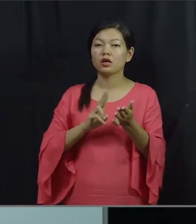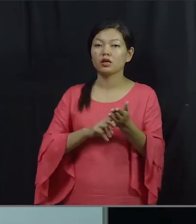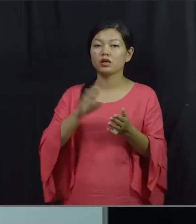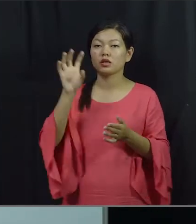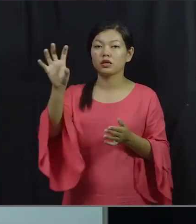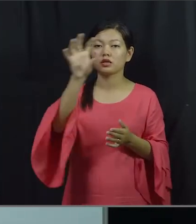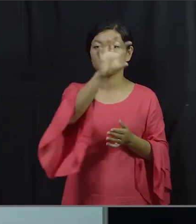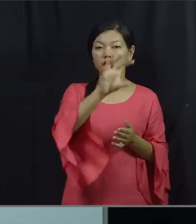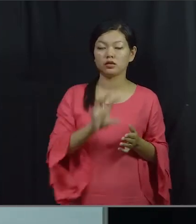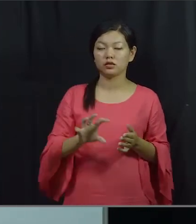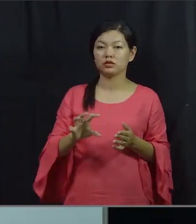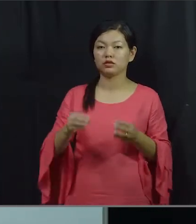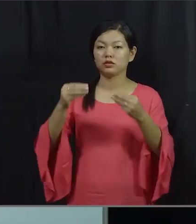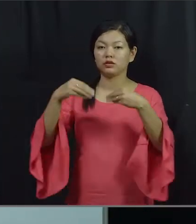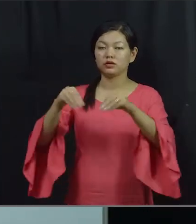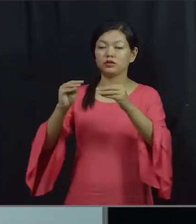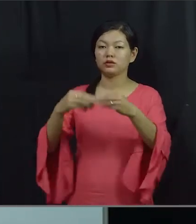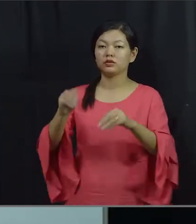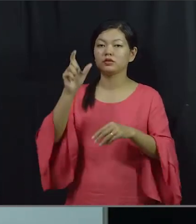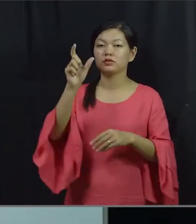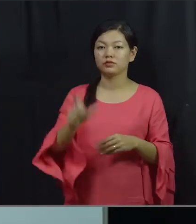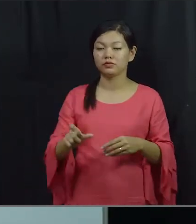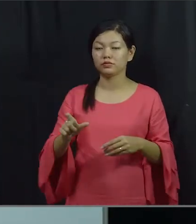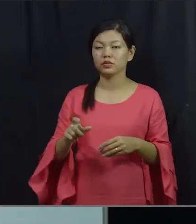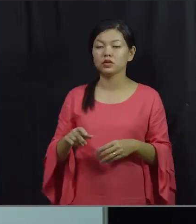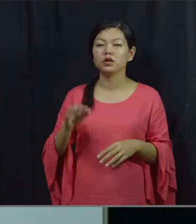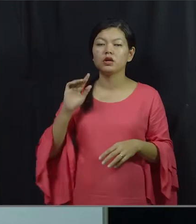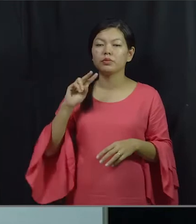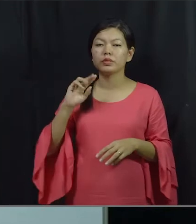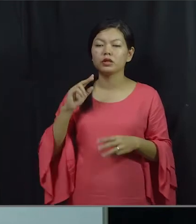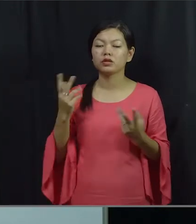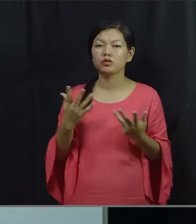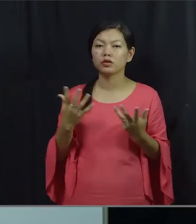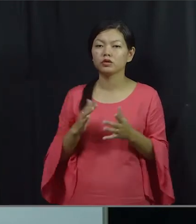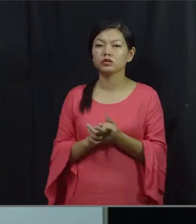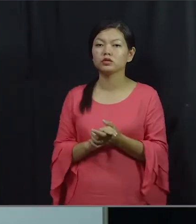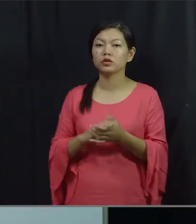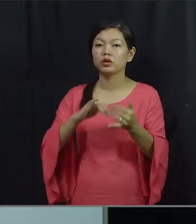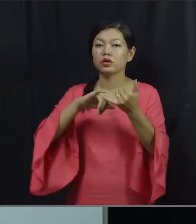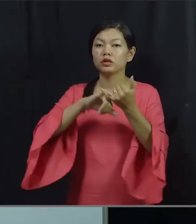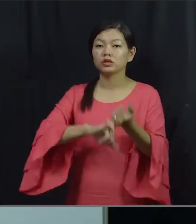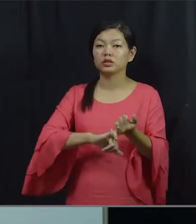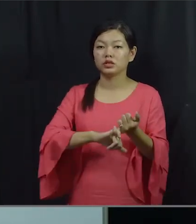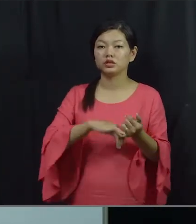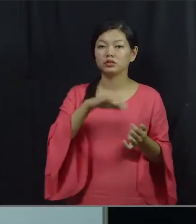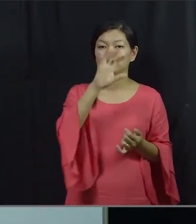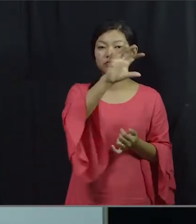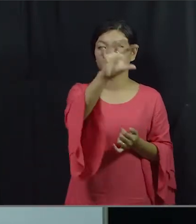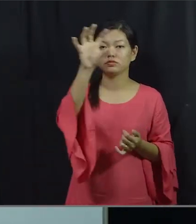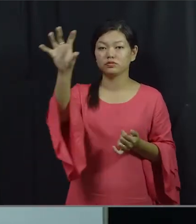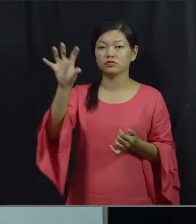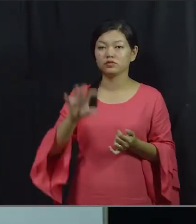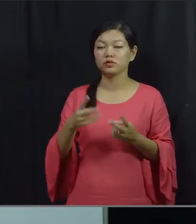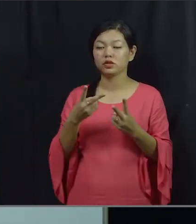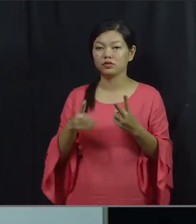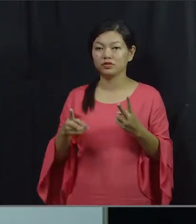those traders where different states of the country come together and do business. For example, in Nagaland, most of us, we used to consume rice,